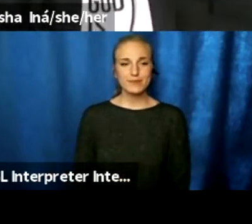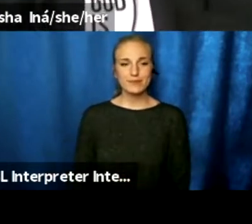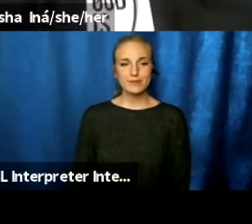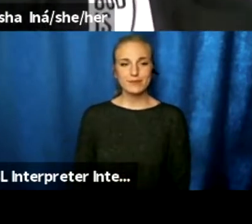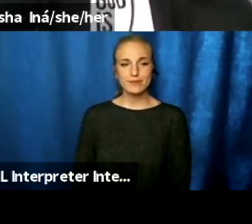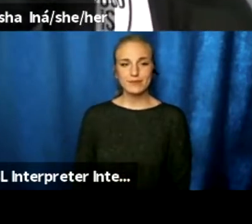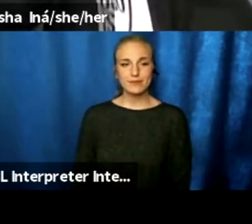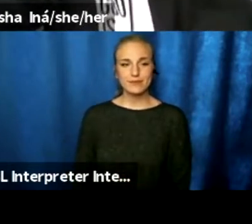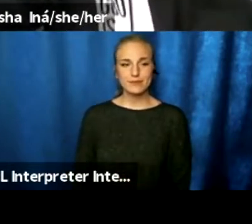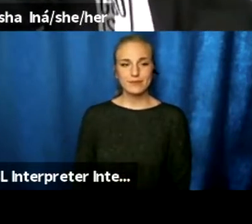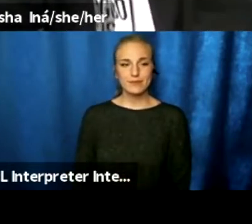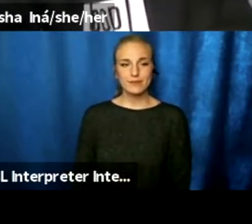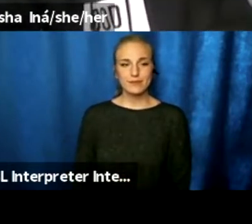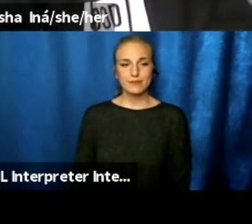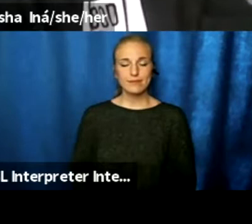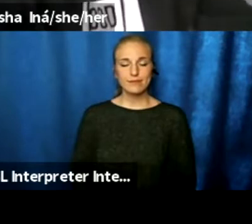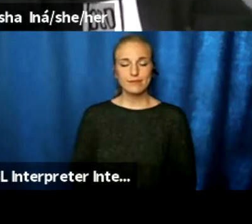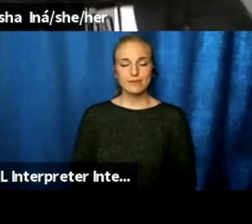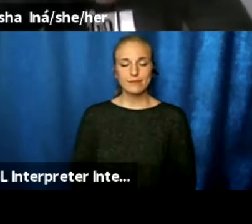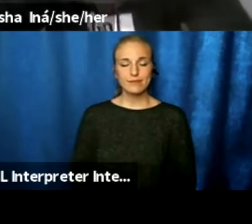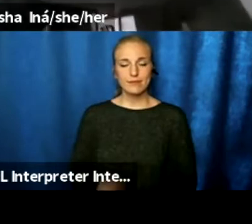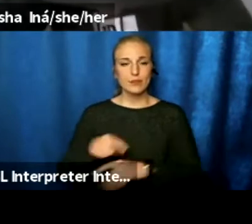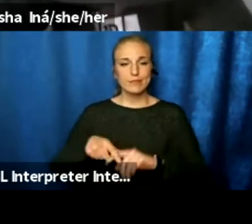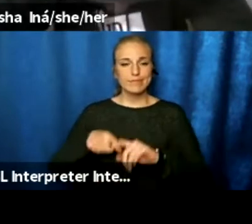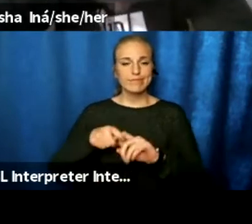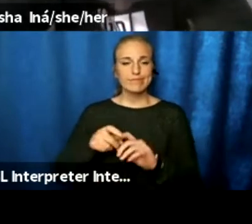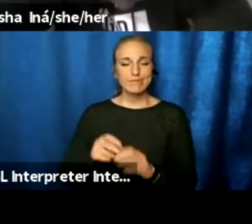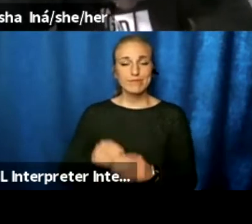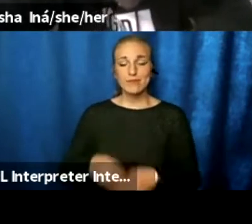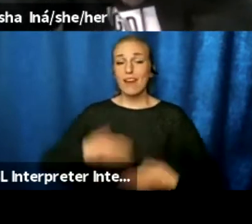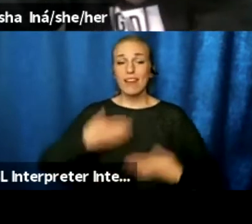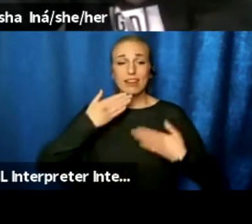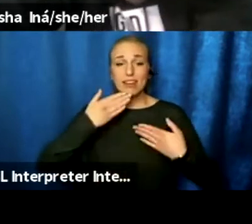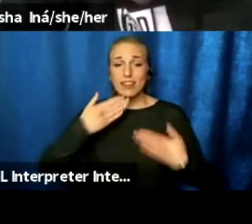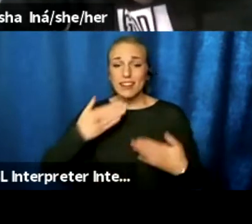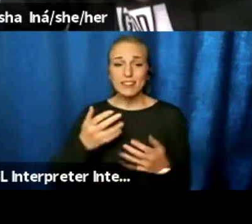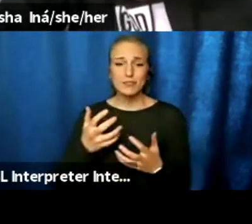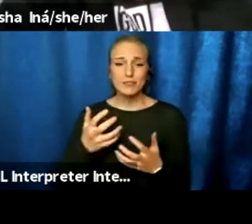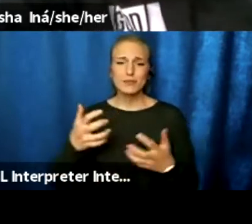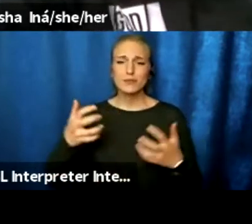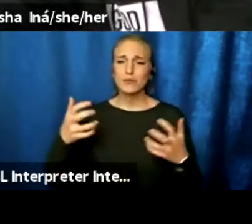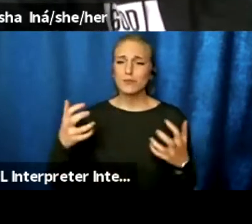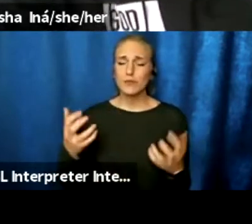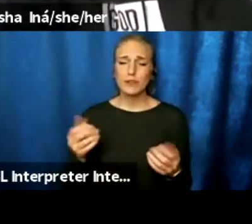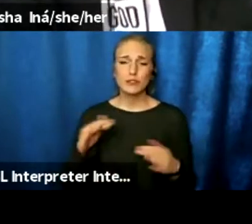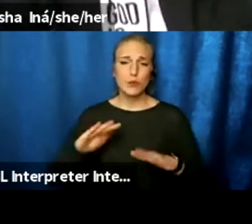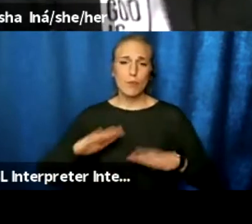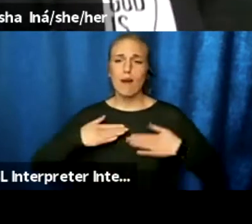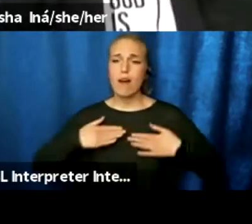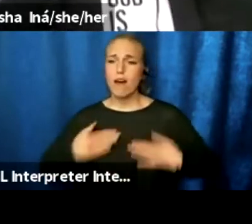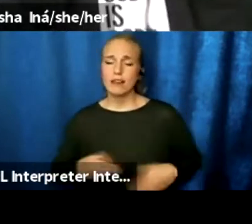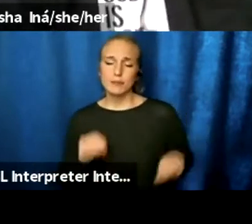Wish you. Thank you so much for moving your bodies, for coming here.